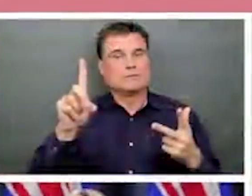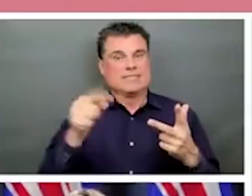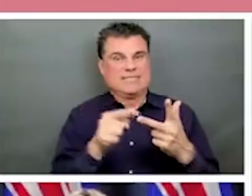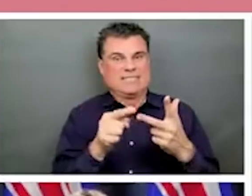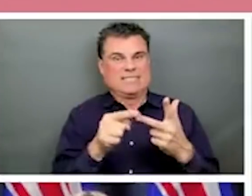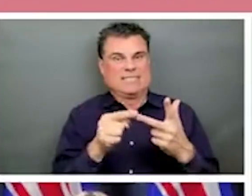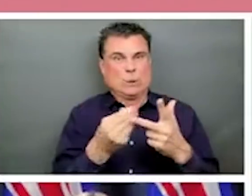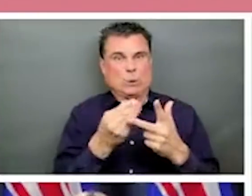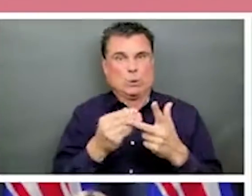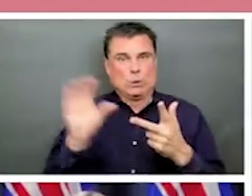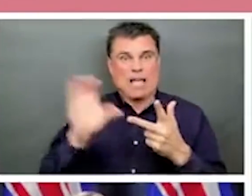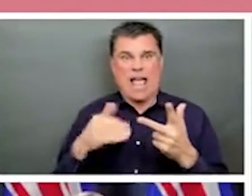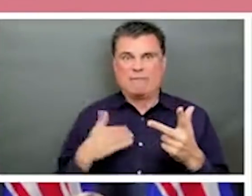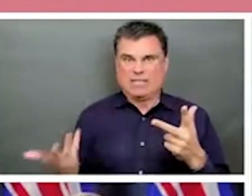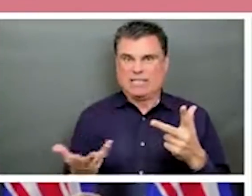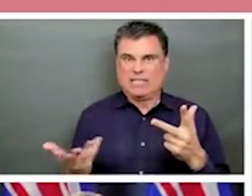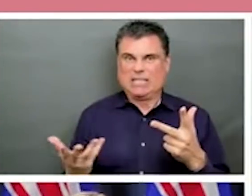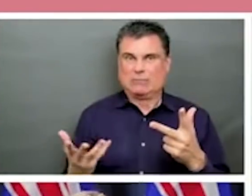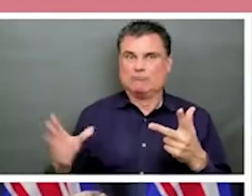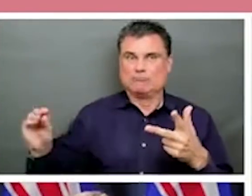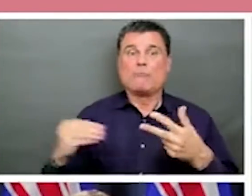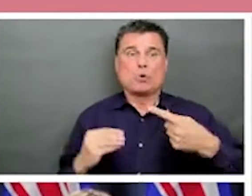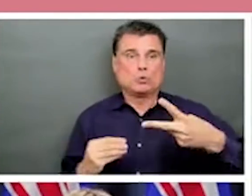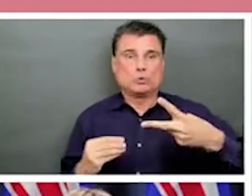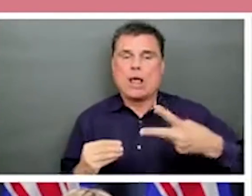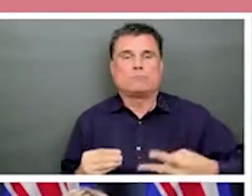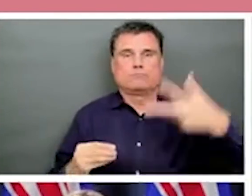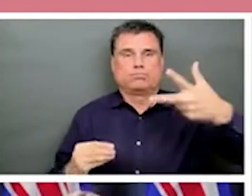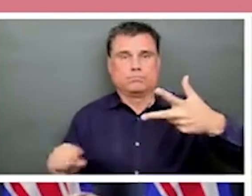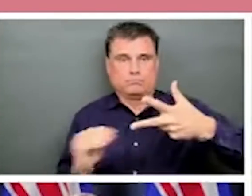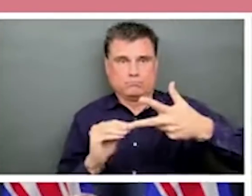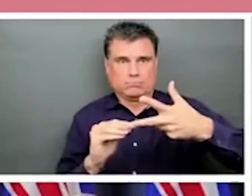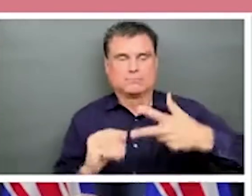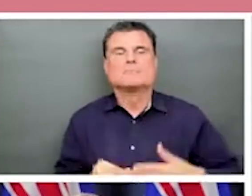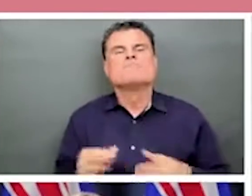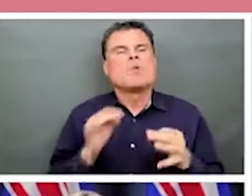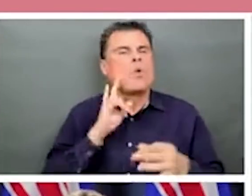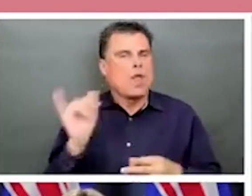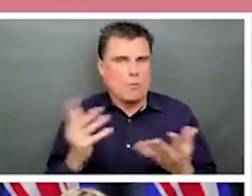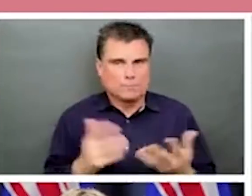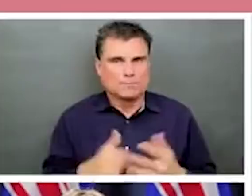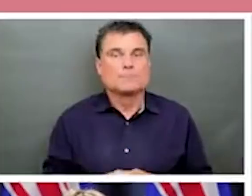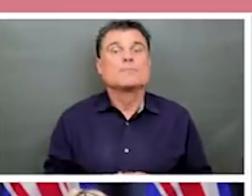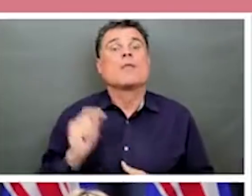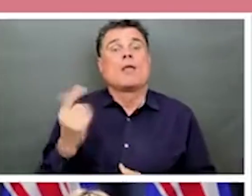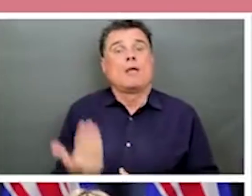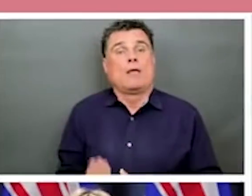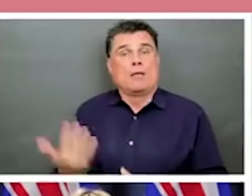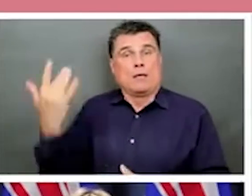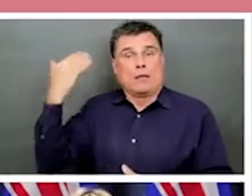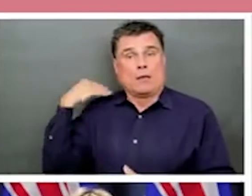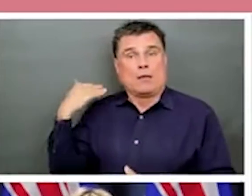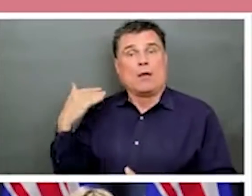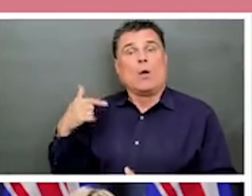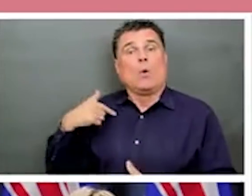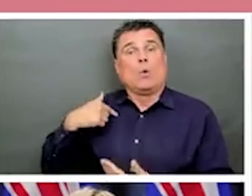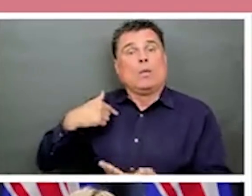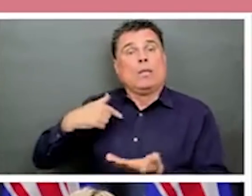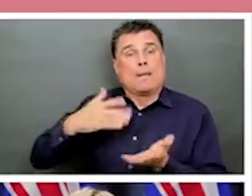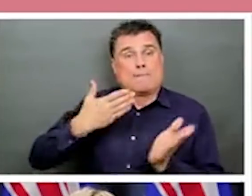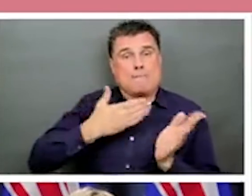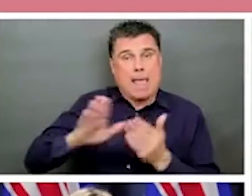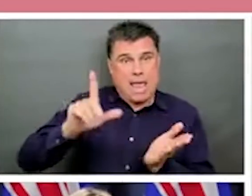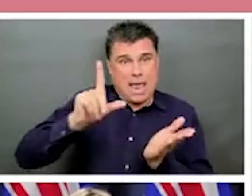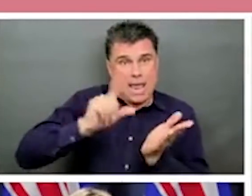know, we had said from the very beginning that once we had a fridge-stable vaccine that